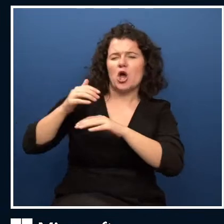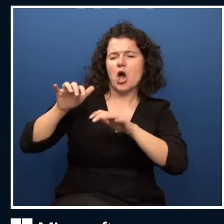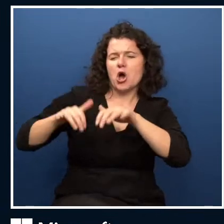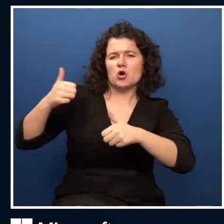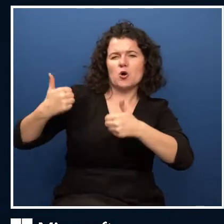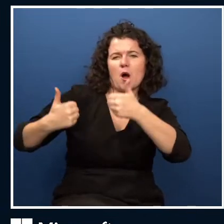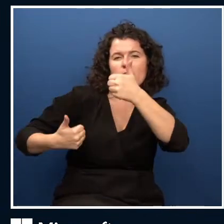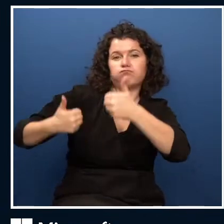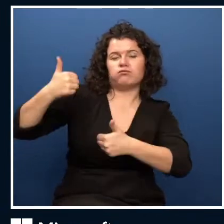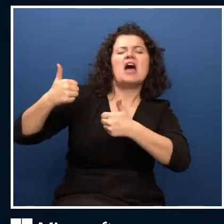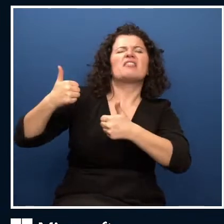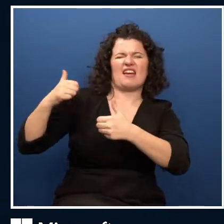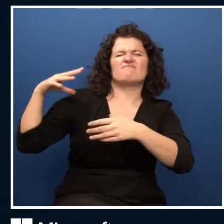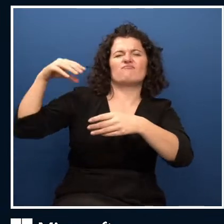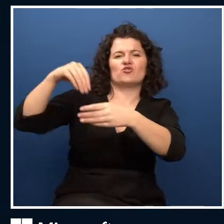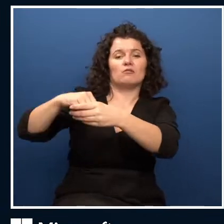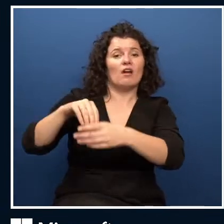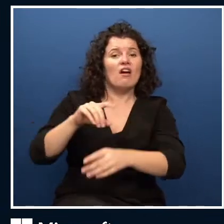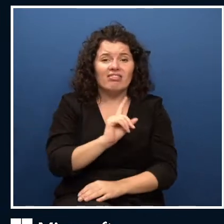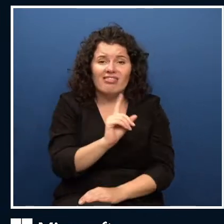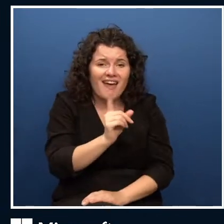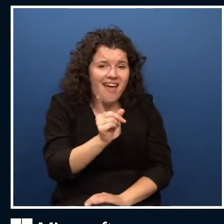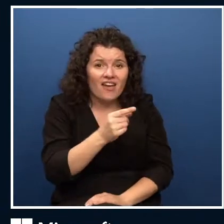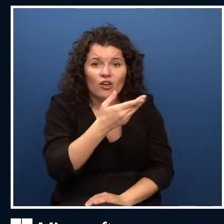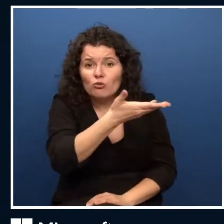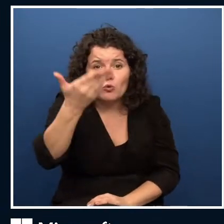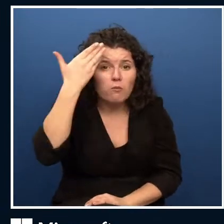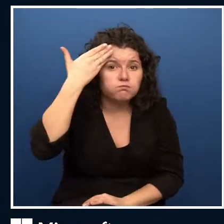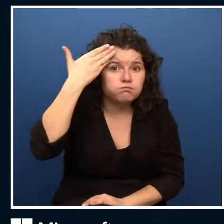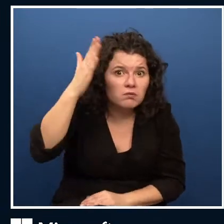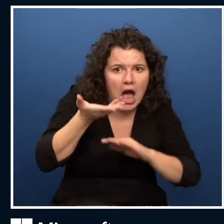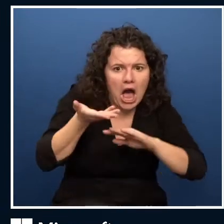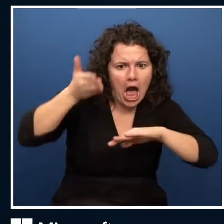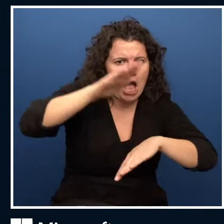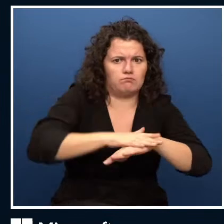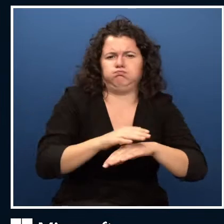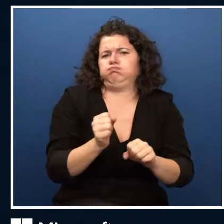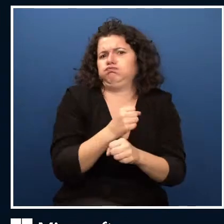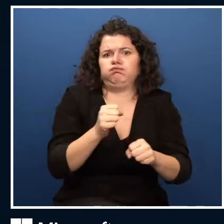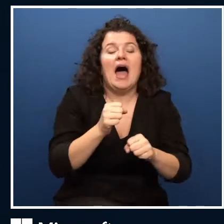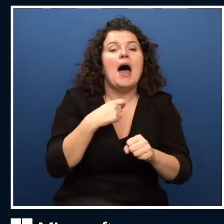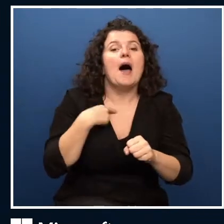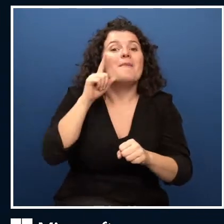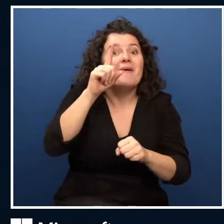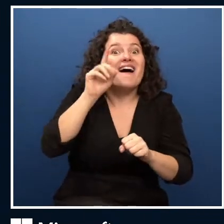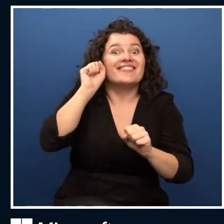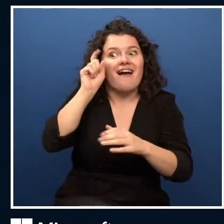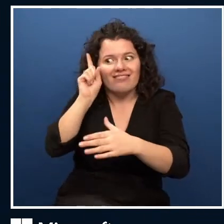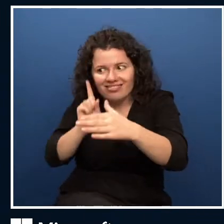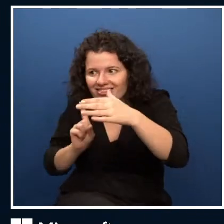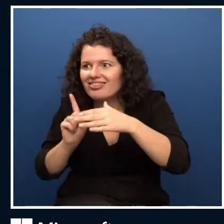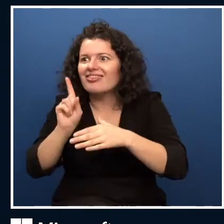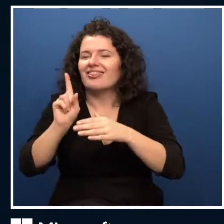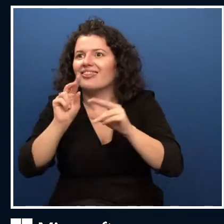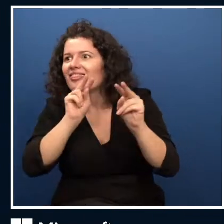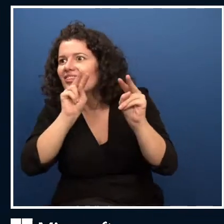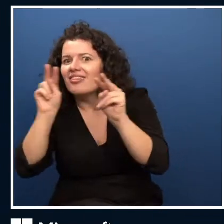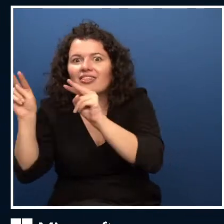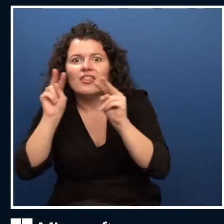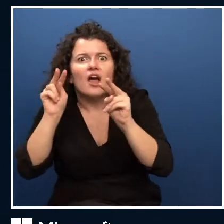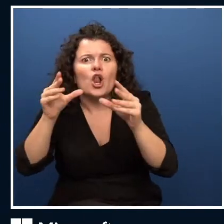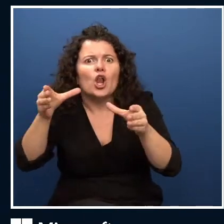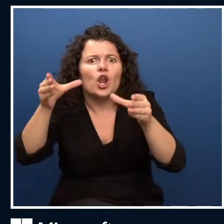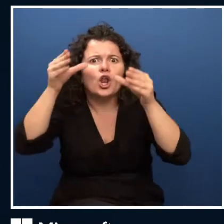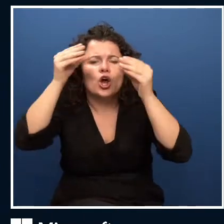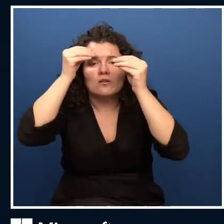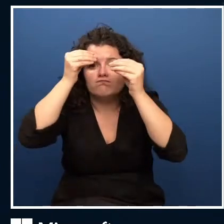to go learn too, even if you're absolutely not an expert. So it's a great resource. Fantastic. Okay, let's hear a little bit more about